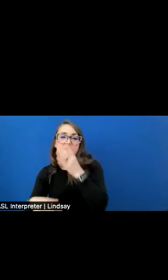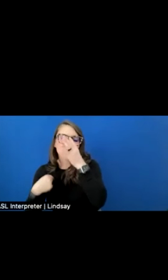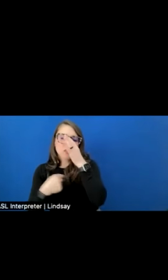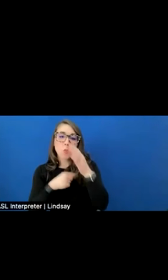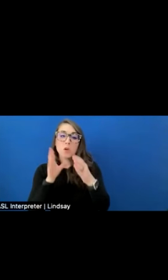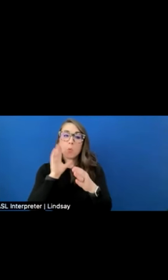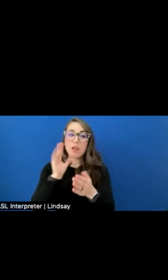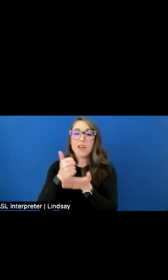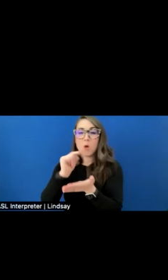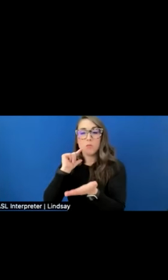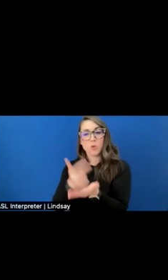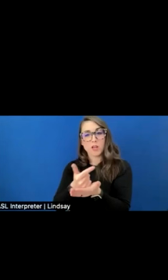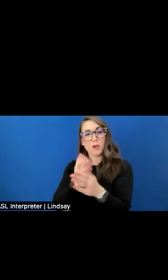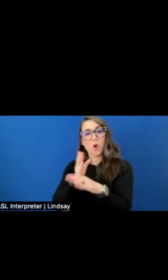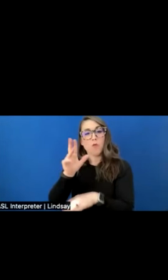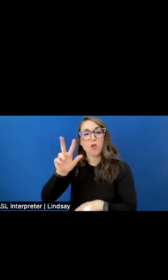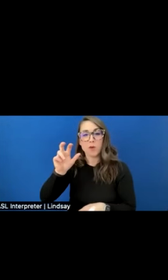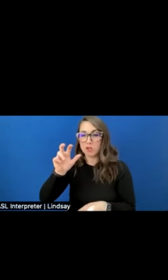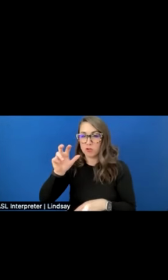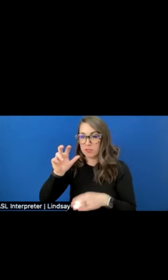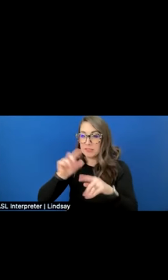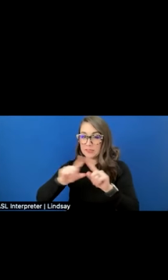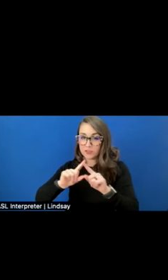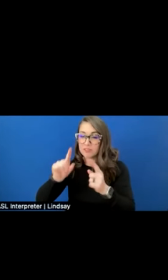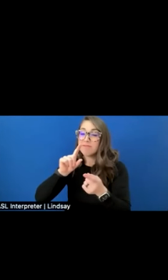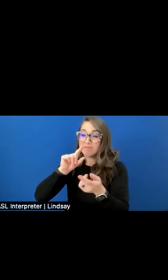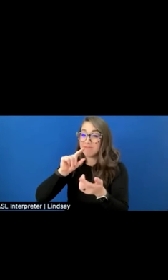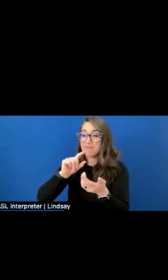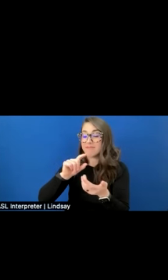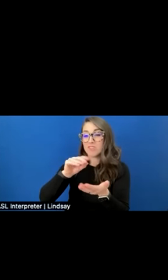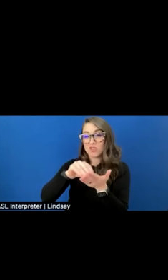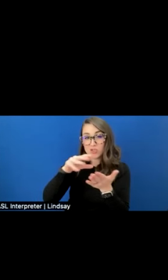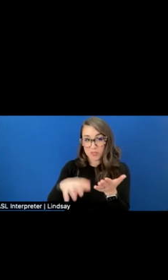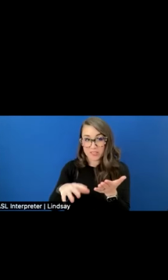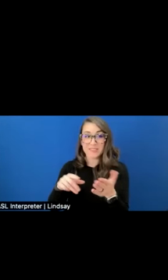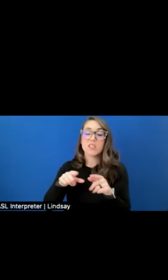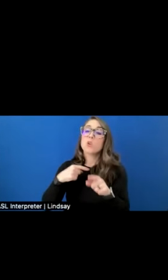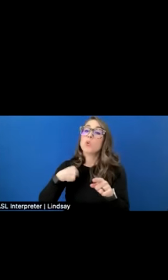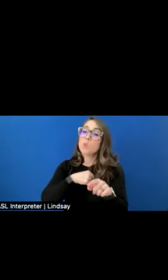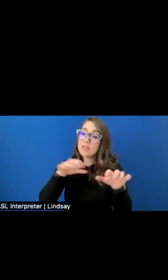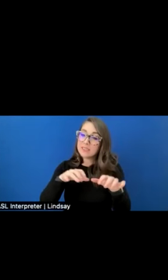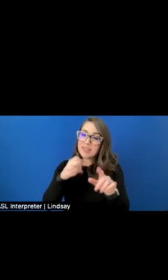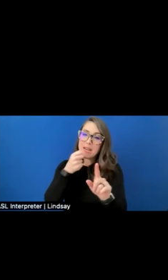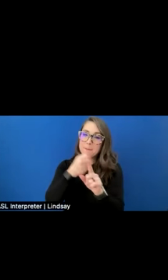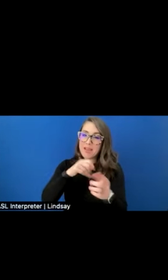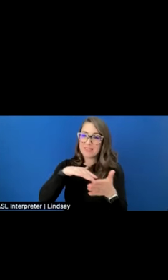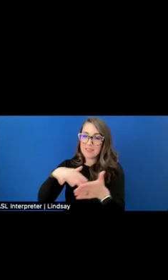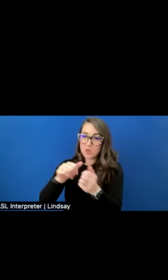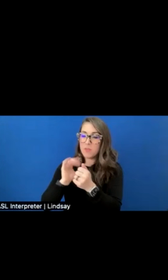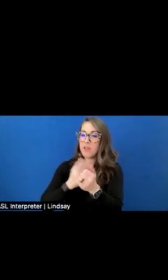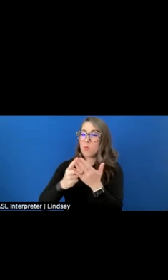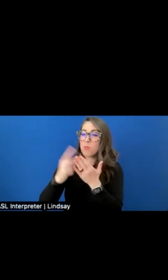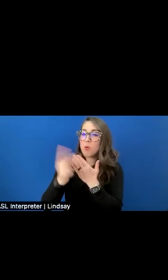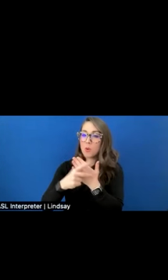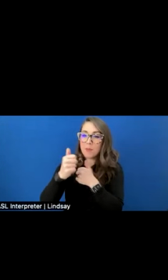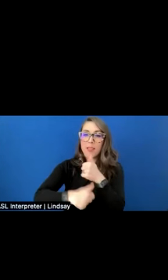300 scholars, a number we are very proud of. As part of our 40th anniversary celebration, we conducted an impact study with our program alumni to learn what effect scholarship might have had on